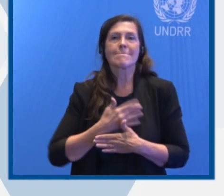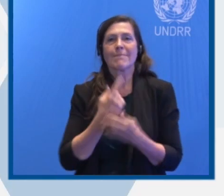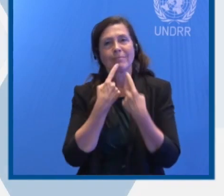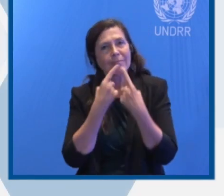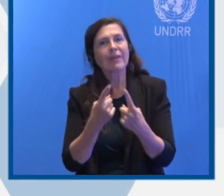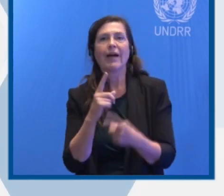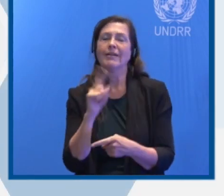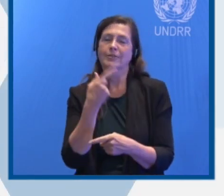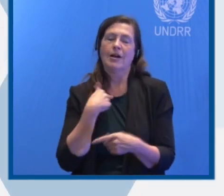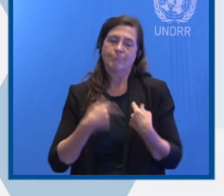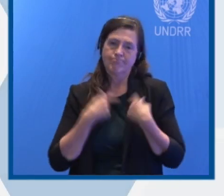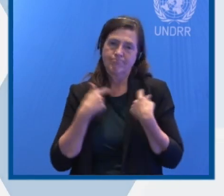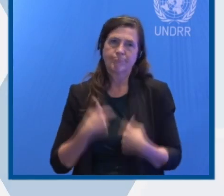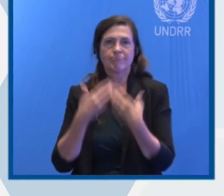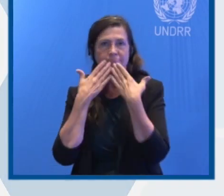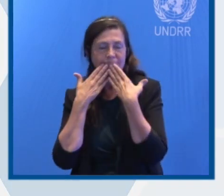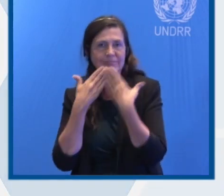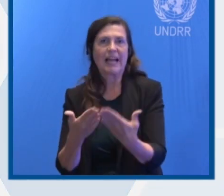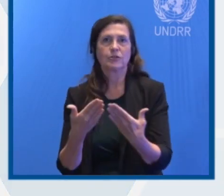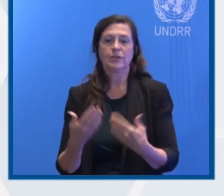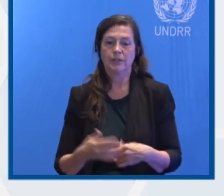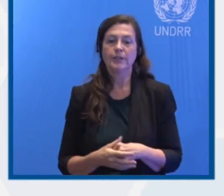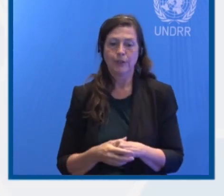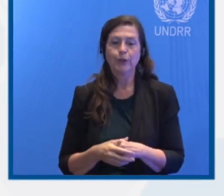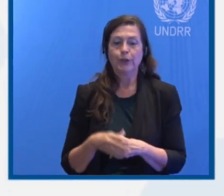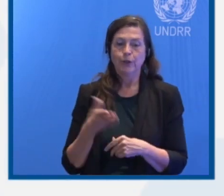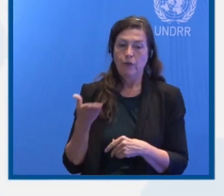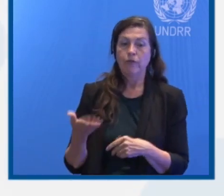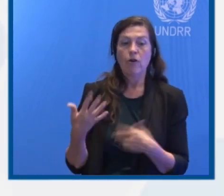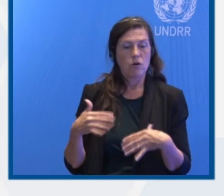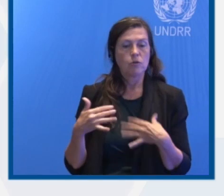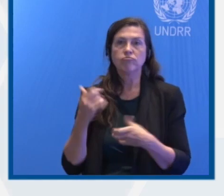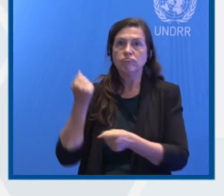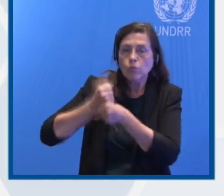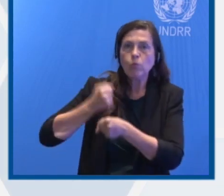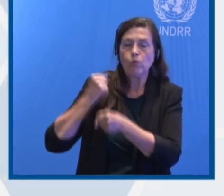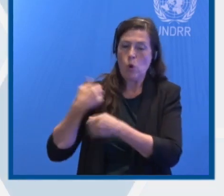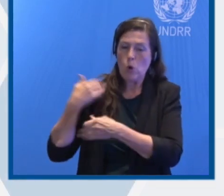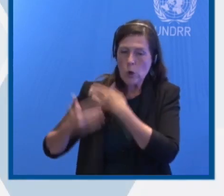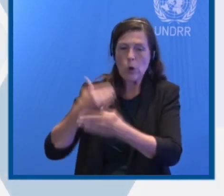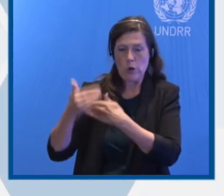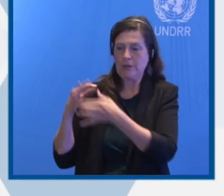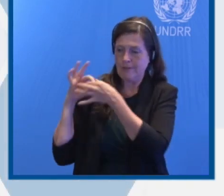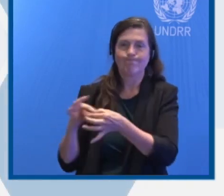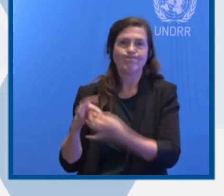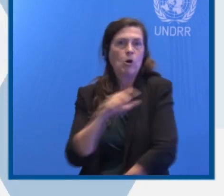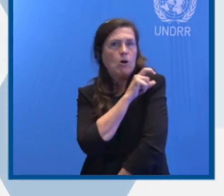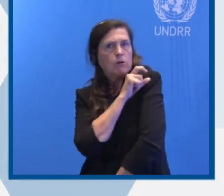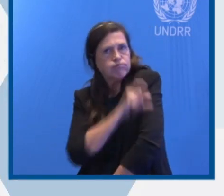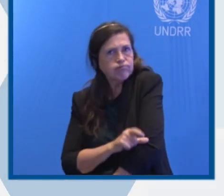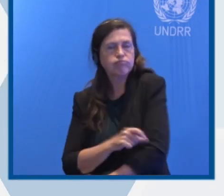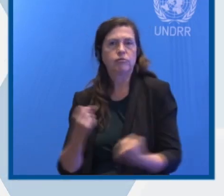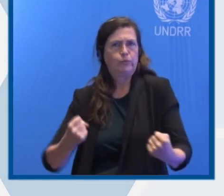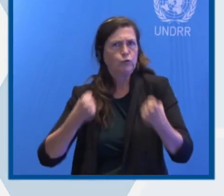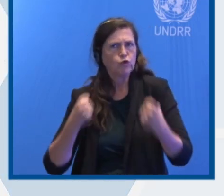my appreciation for work done on the principles of resilience infrastructure.